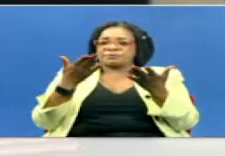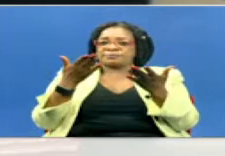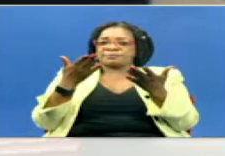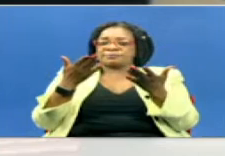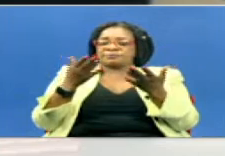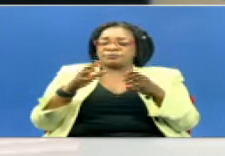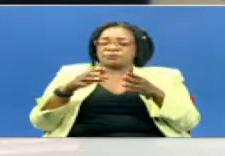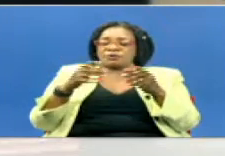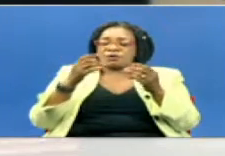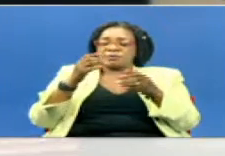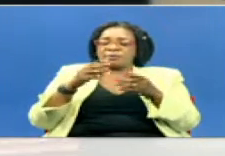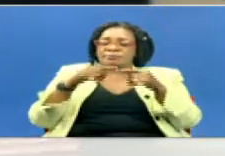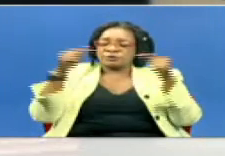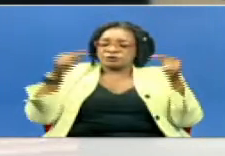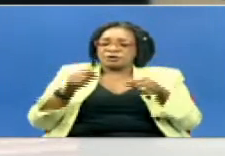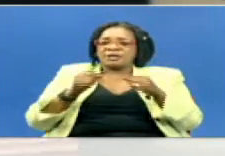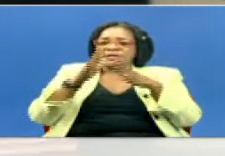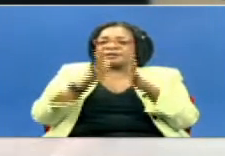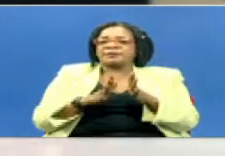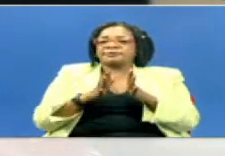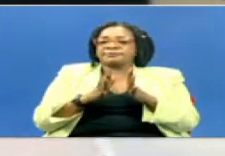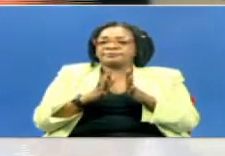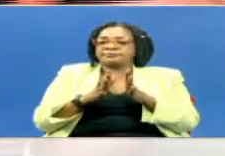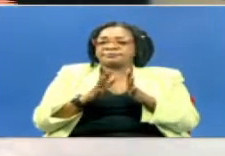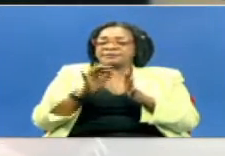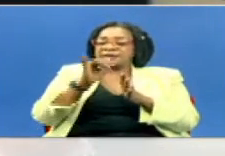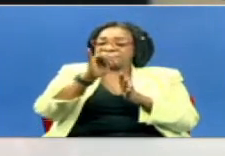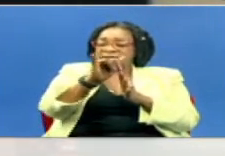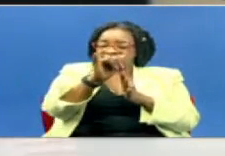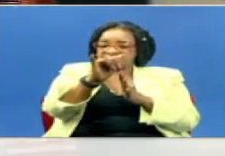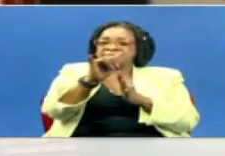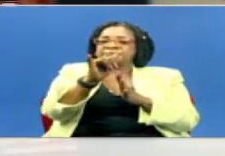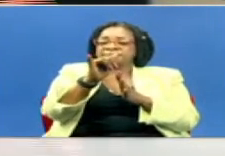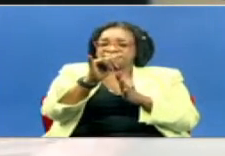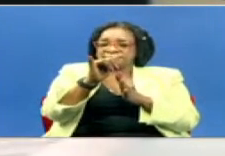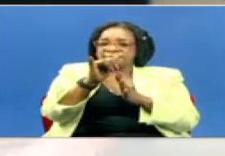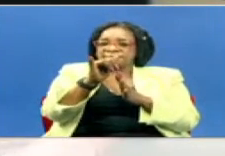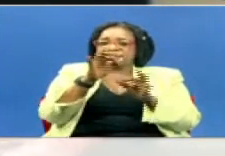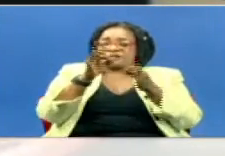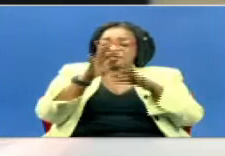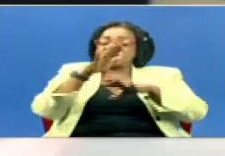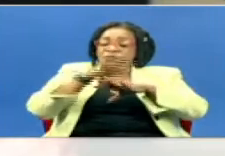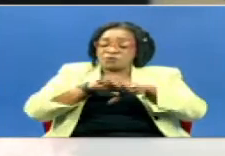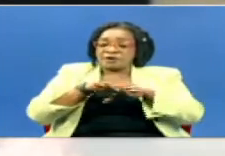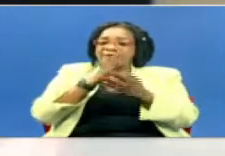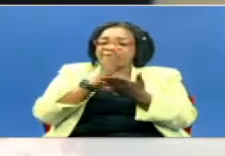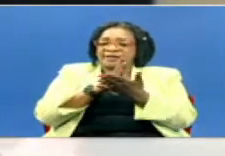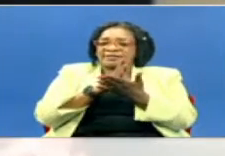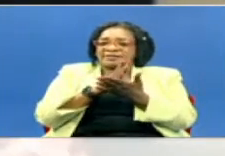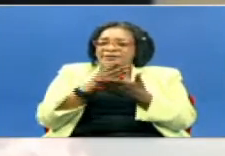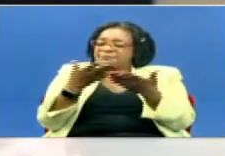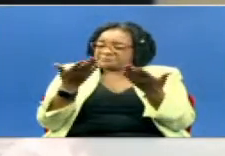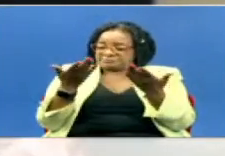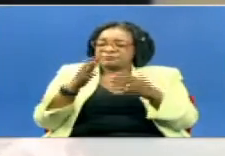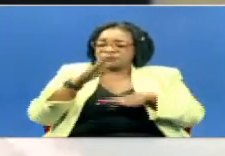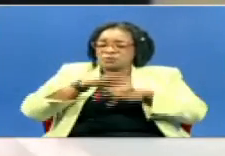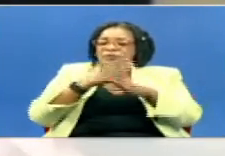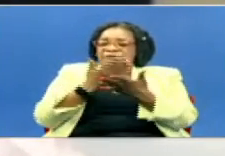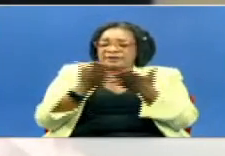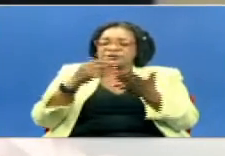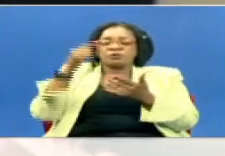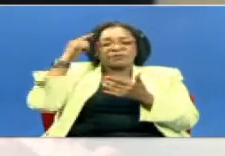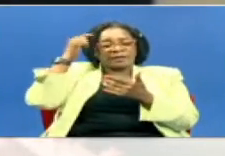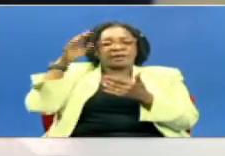leader of the opposition. If that, the bona fides of that, if it is in good faith, then that's a very good thing to think